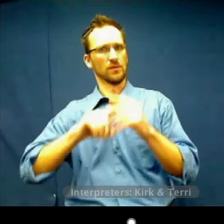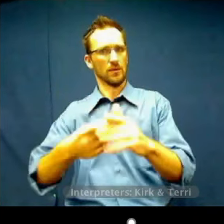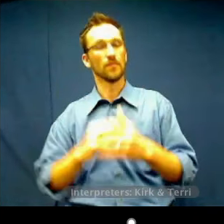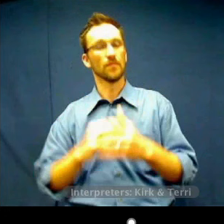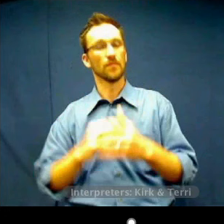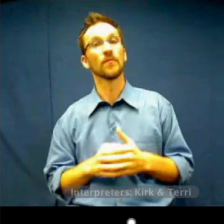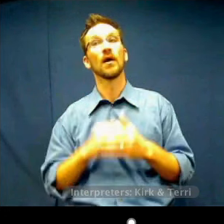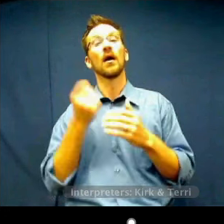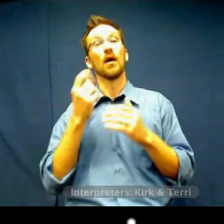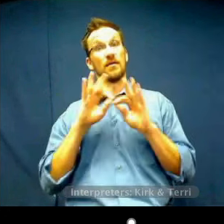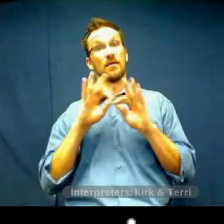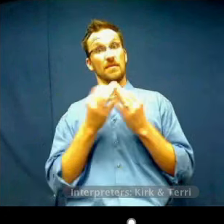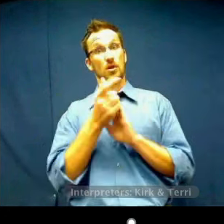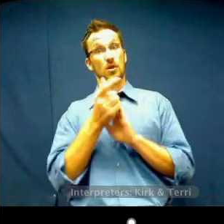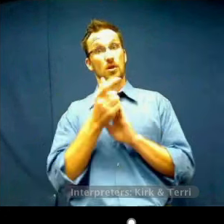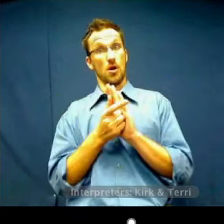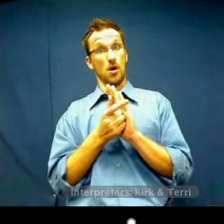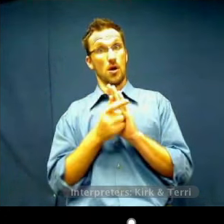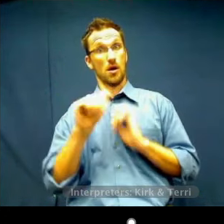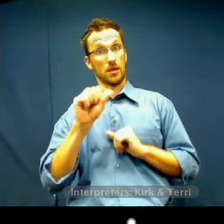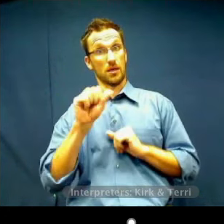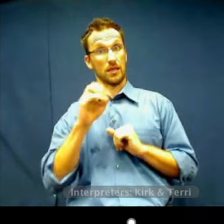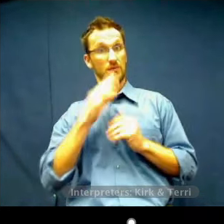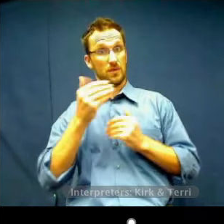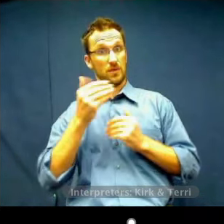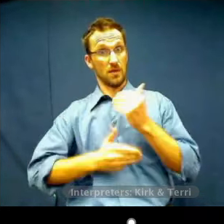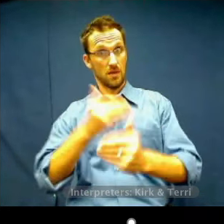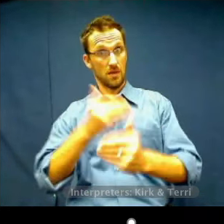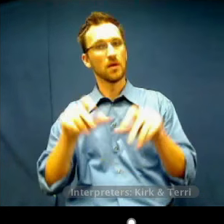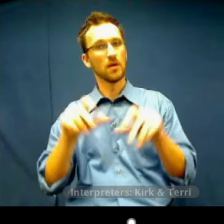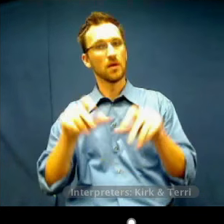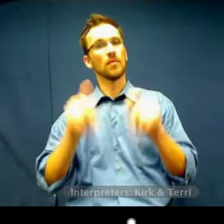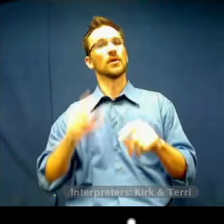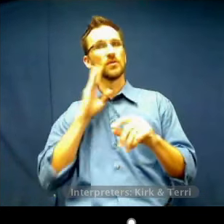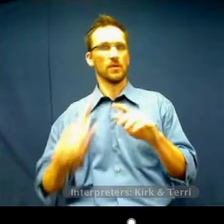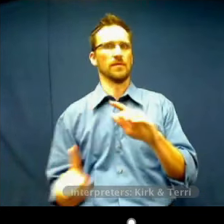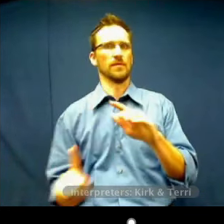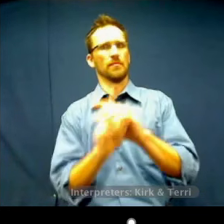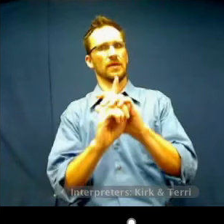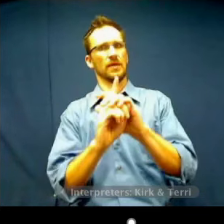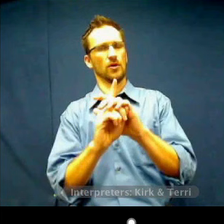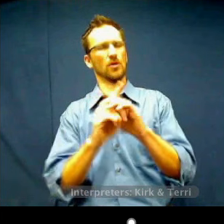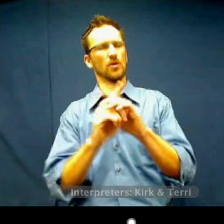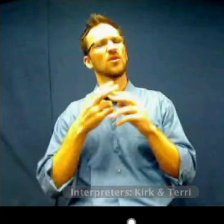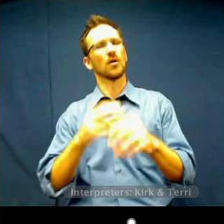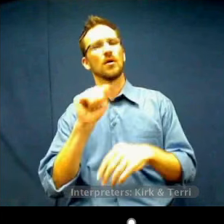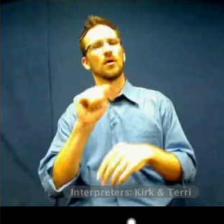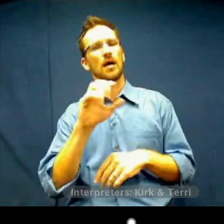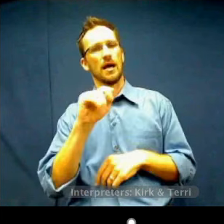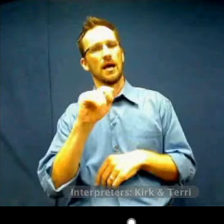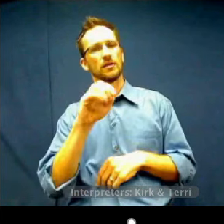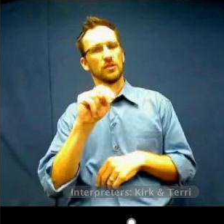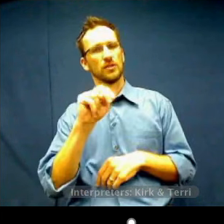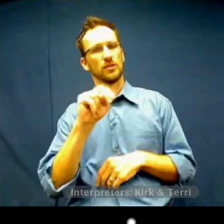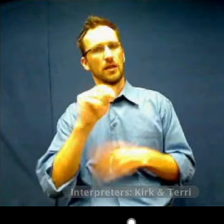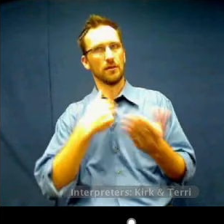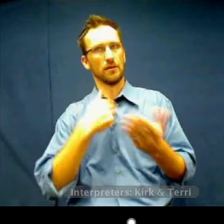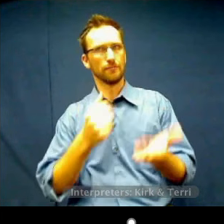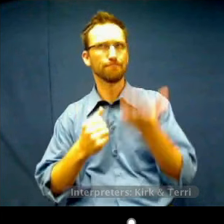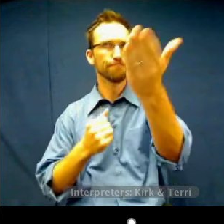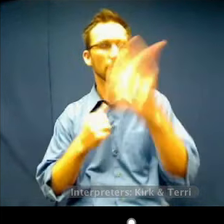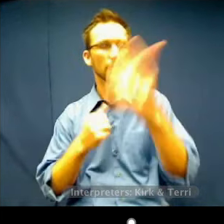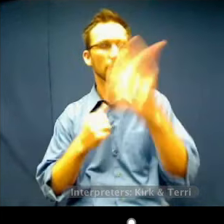proceeds is a party makes an appearance, and we call it an action. And I only point it out because in court and in